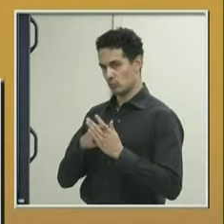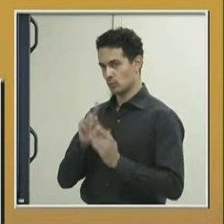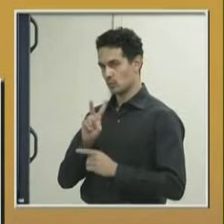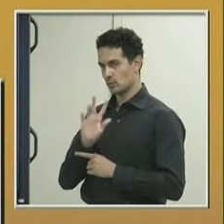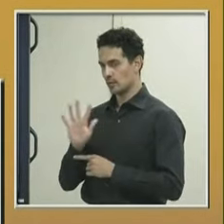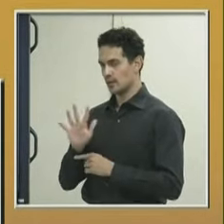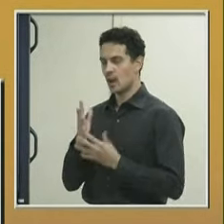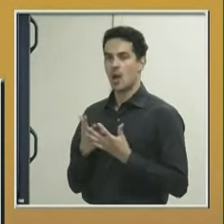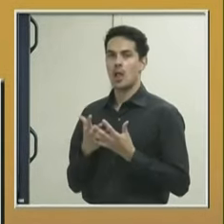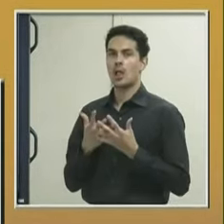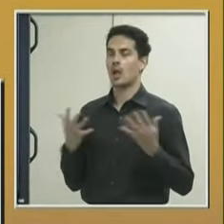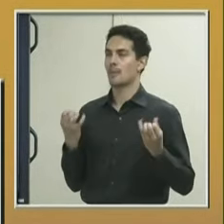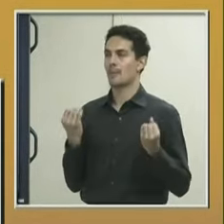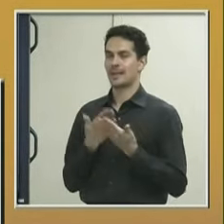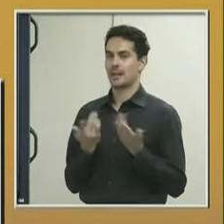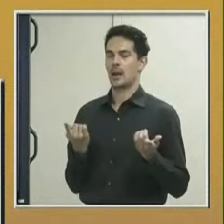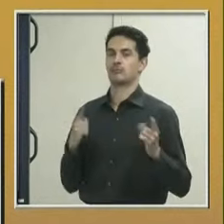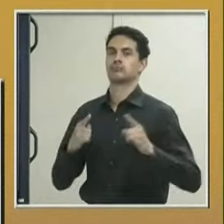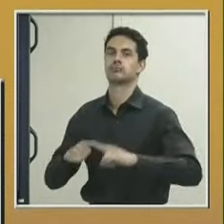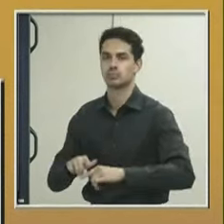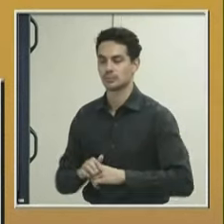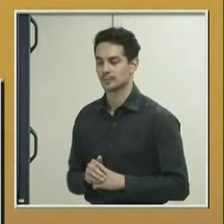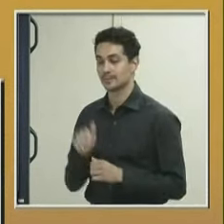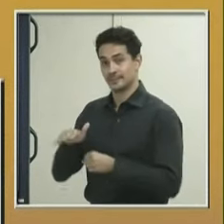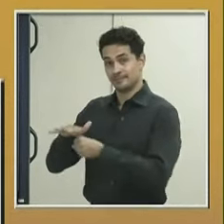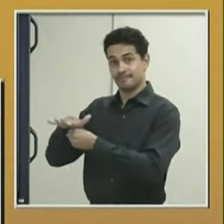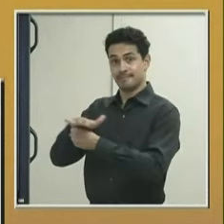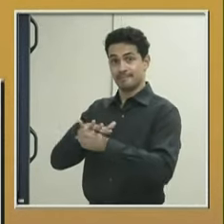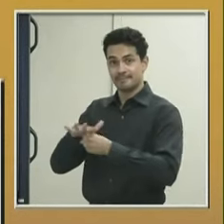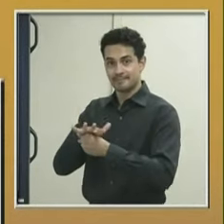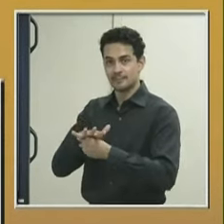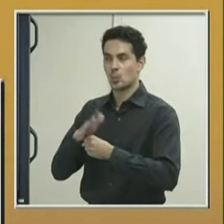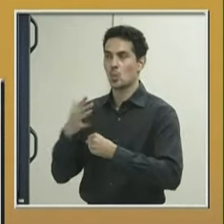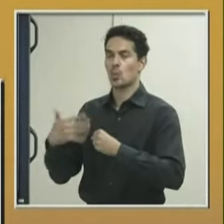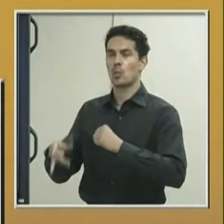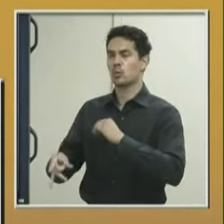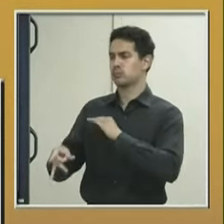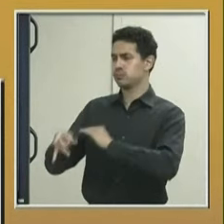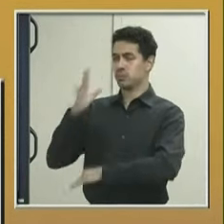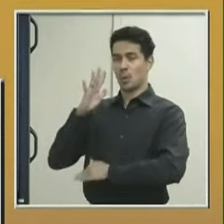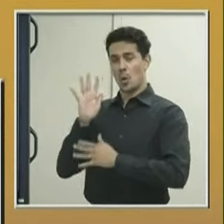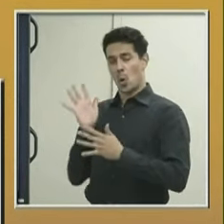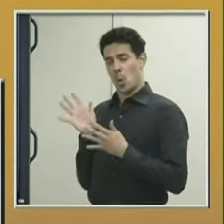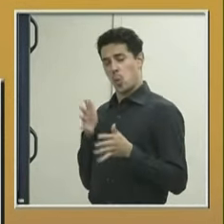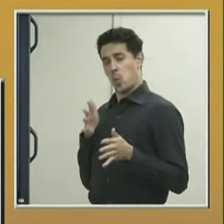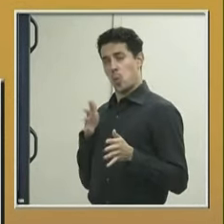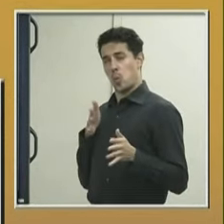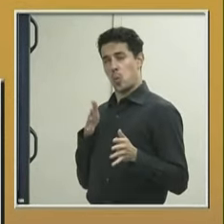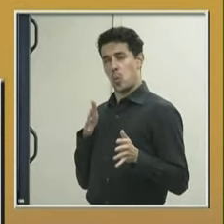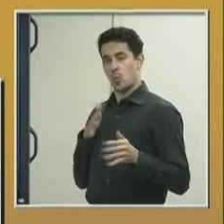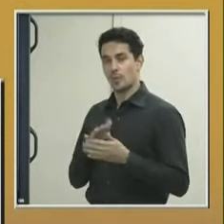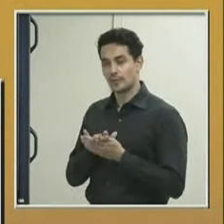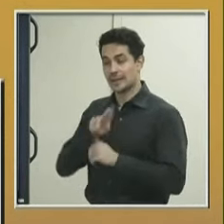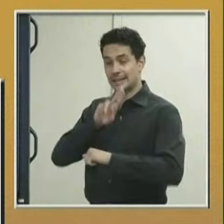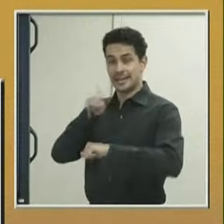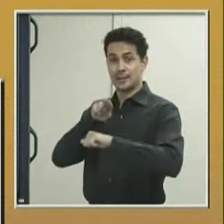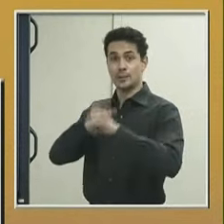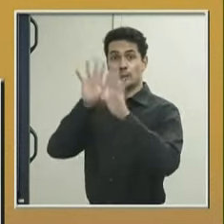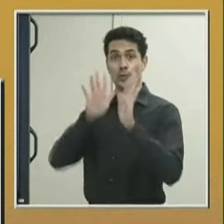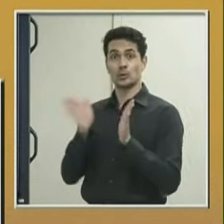lot going on. The area was subjected to very high winds that were forecasted by the National Weather Service.